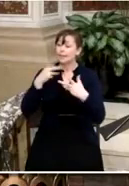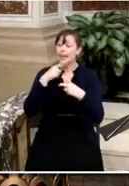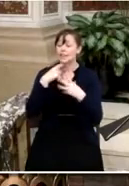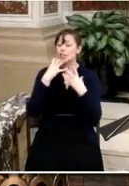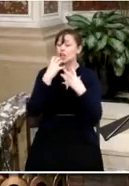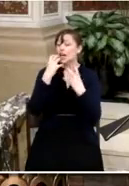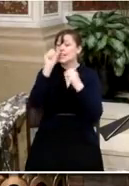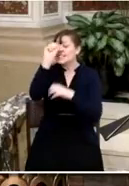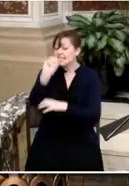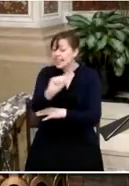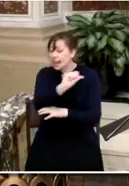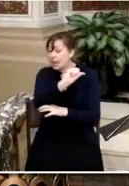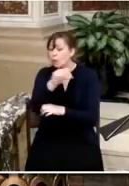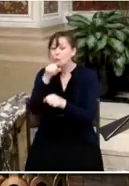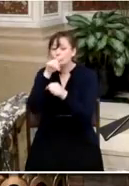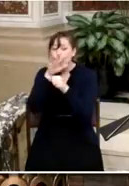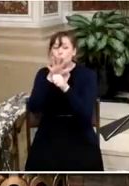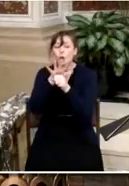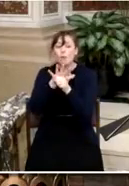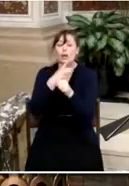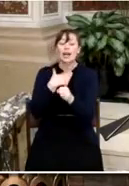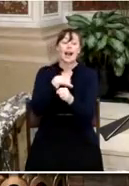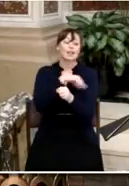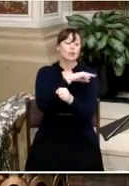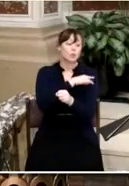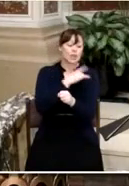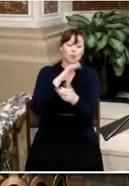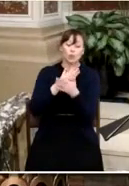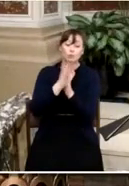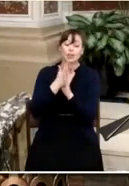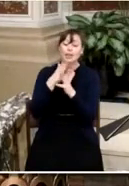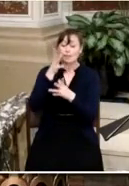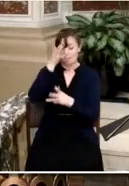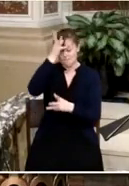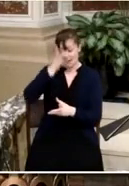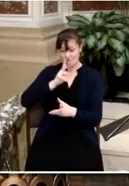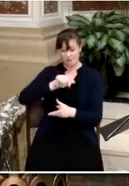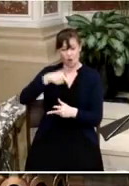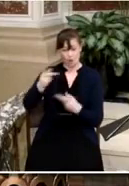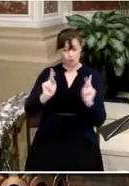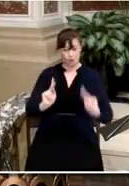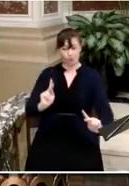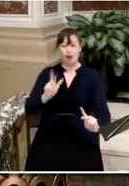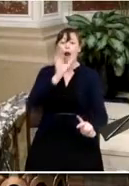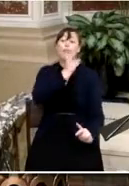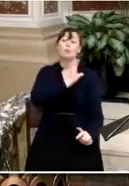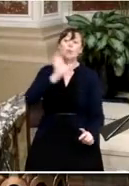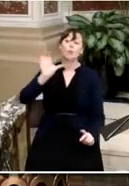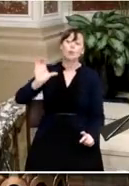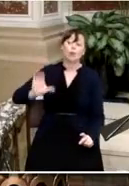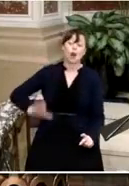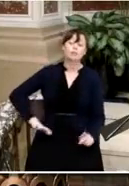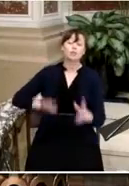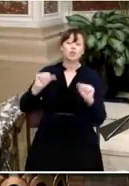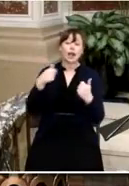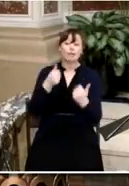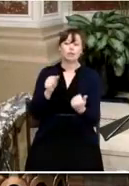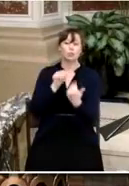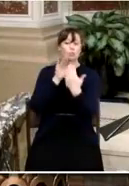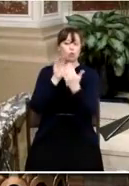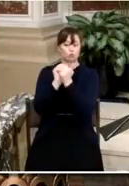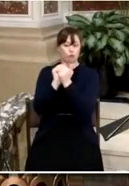that we would be men for others, that Christ could have his way with our